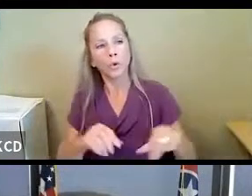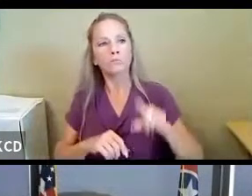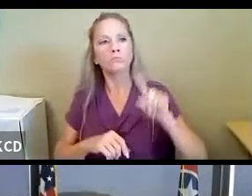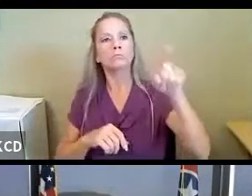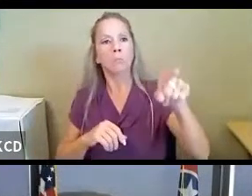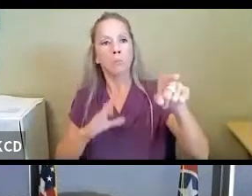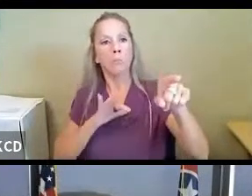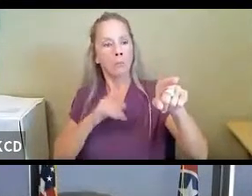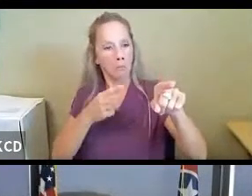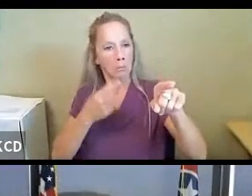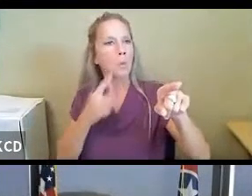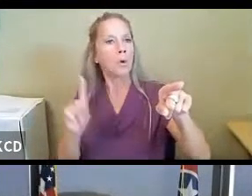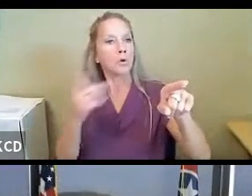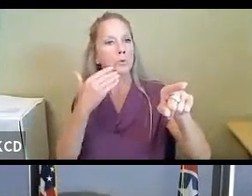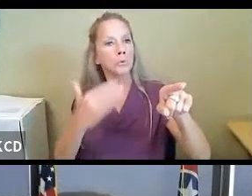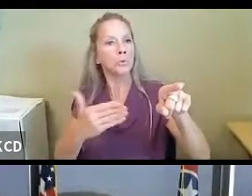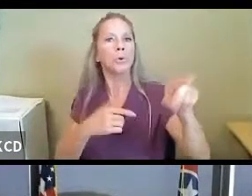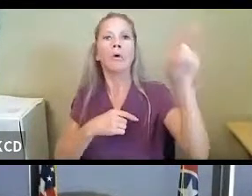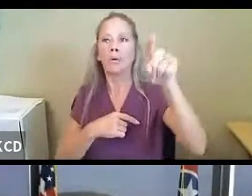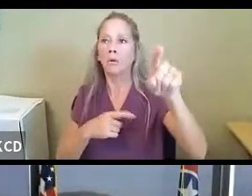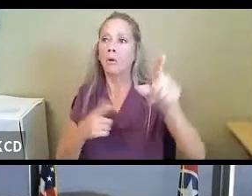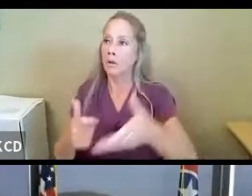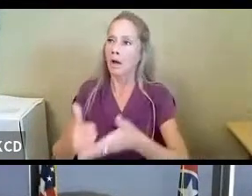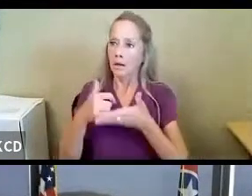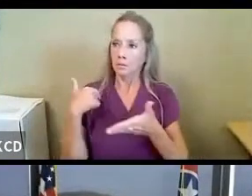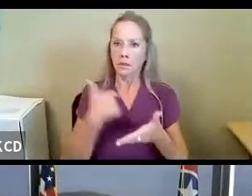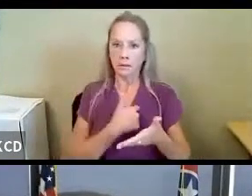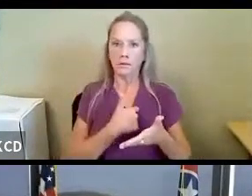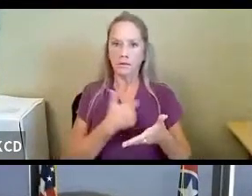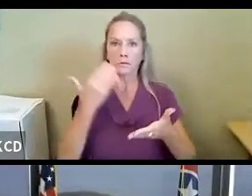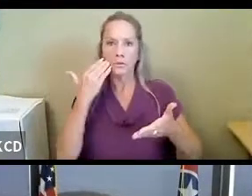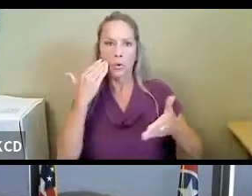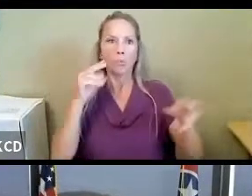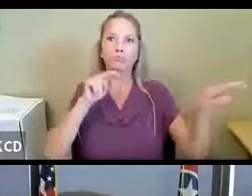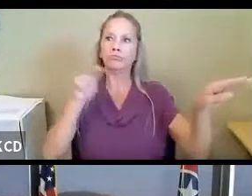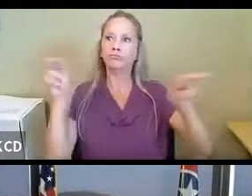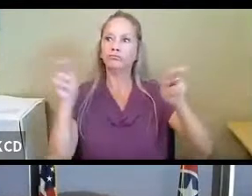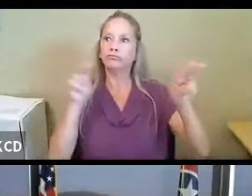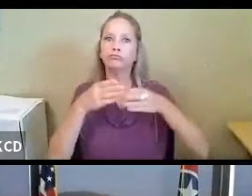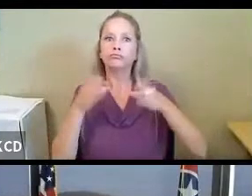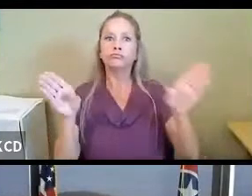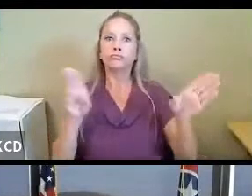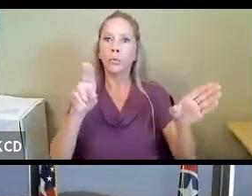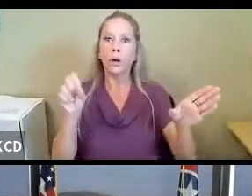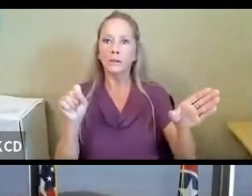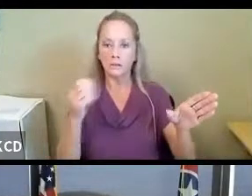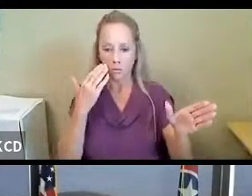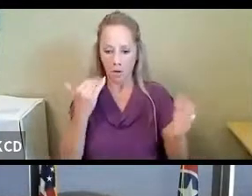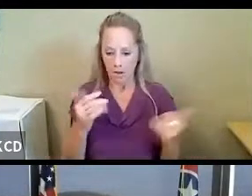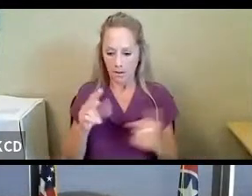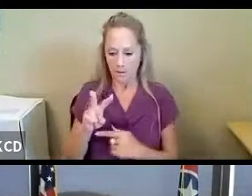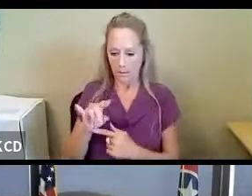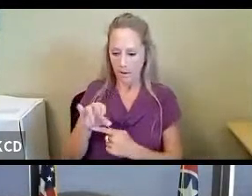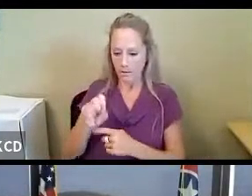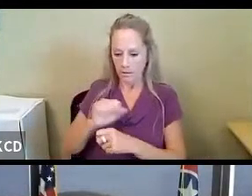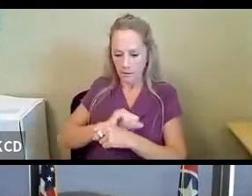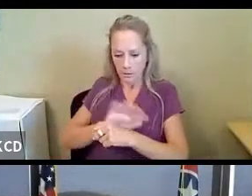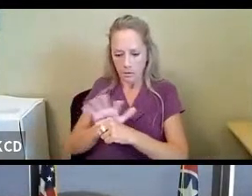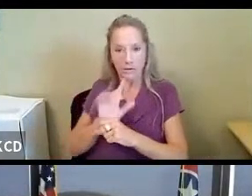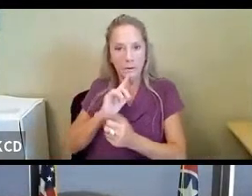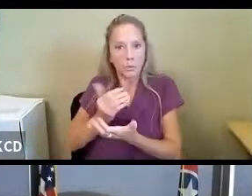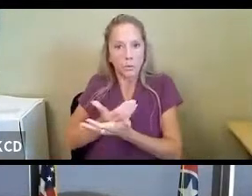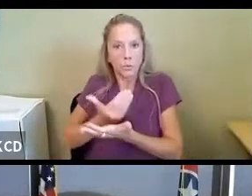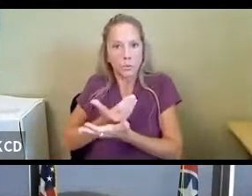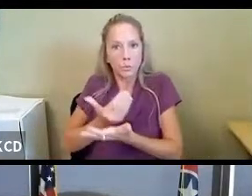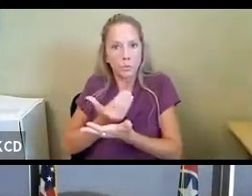that worked. And that's really helpful to hear because, this is a new virus and we're responding to something without